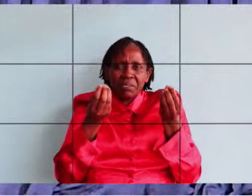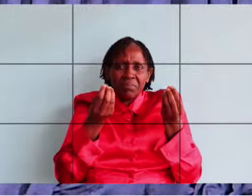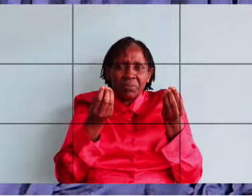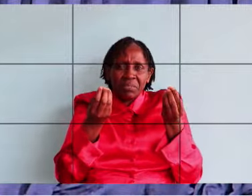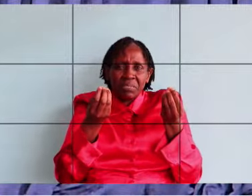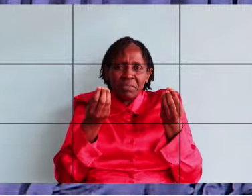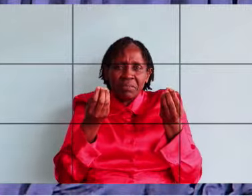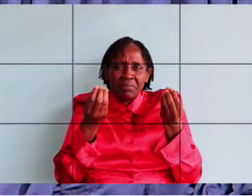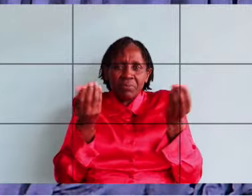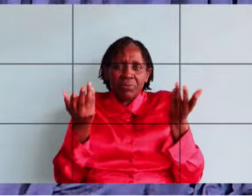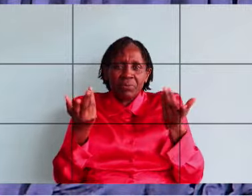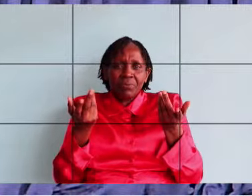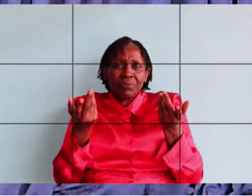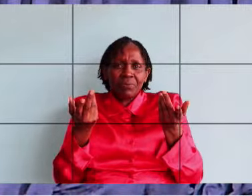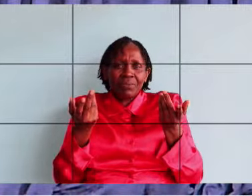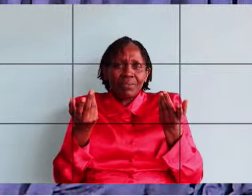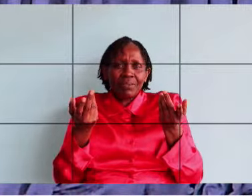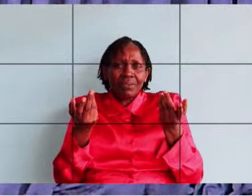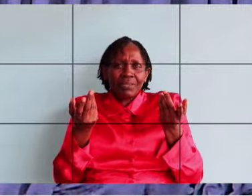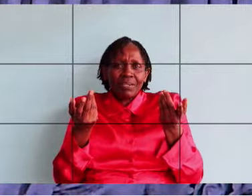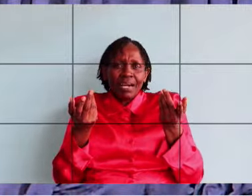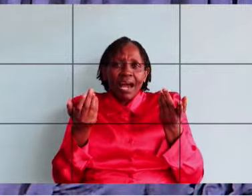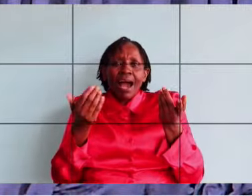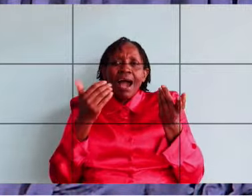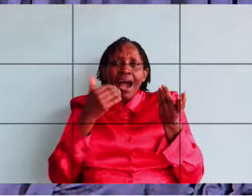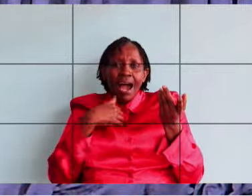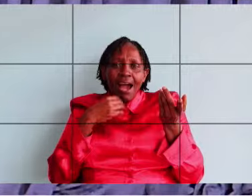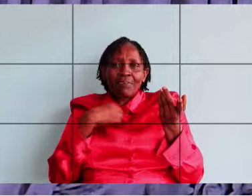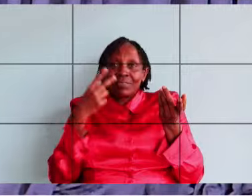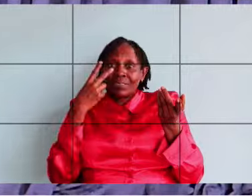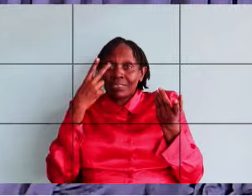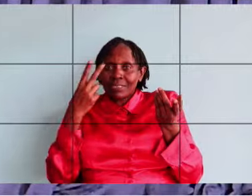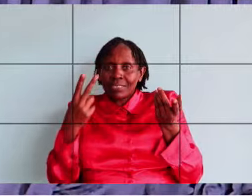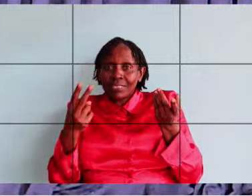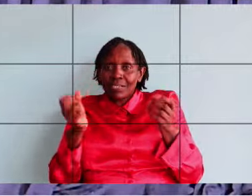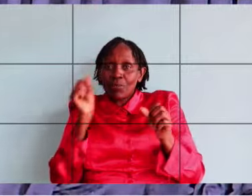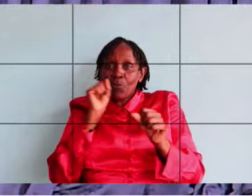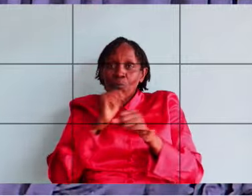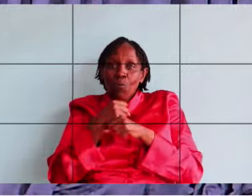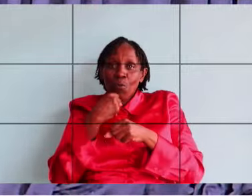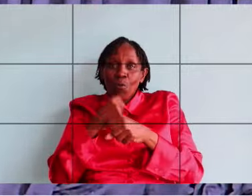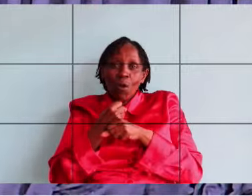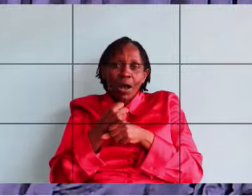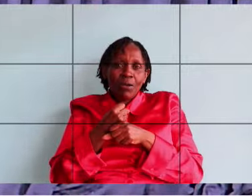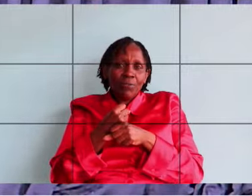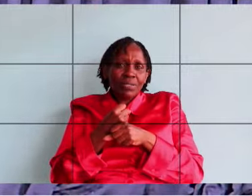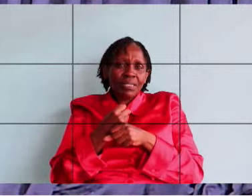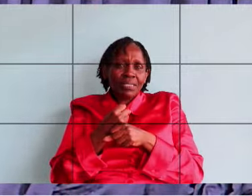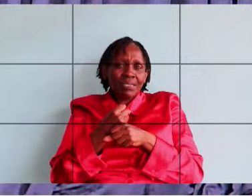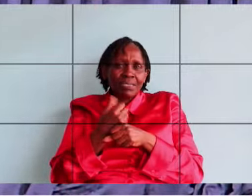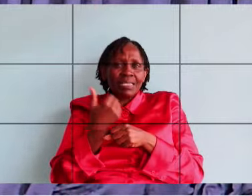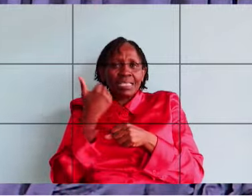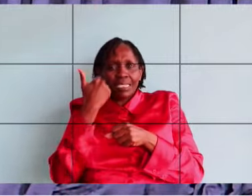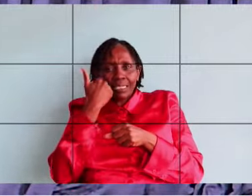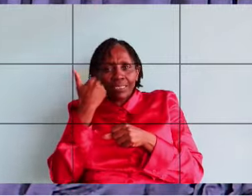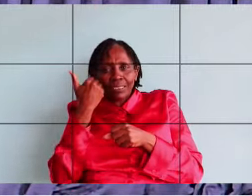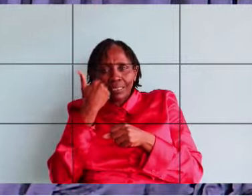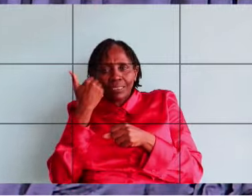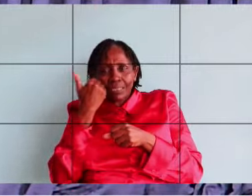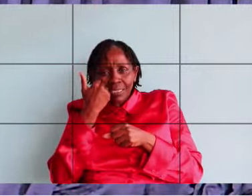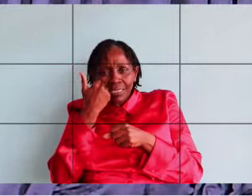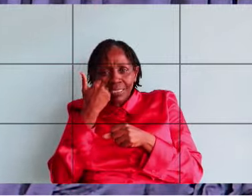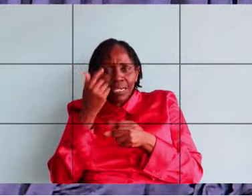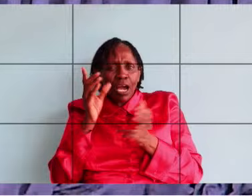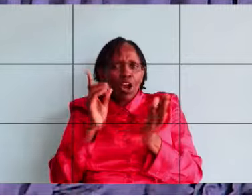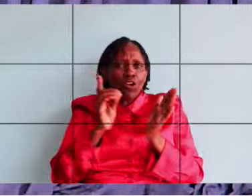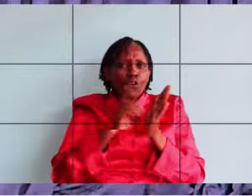And I've seen that work. I've seen that work with my patients. I've seen that work with fellow doctors. I've seen that work with all kinds of